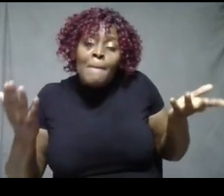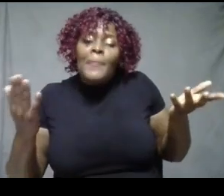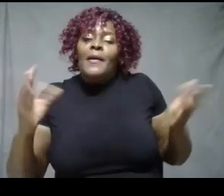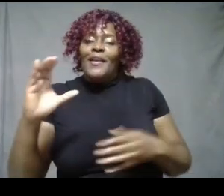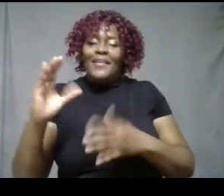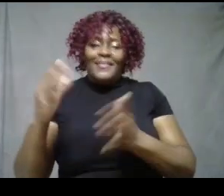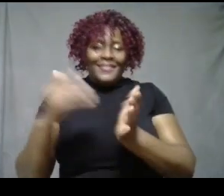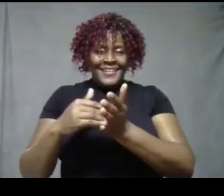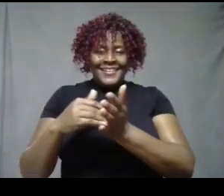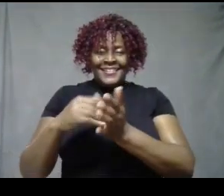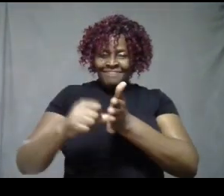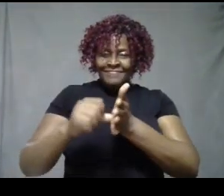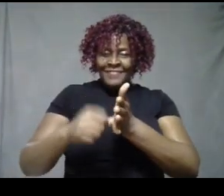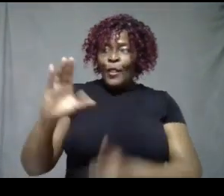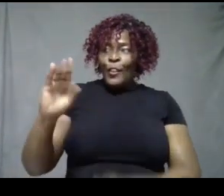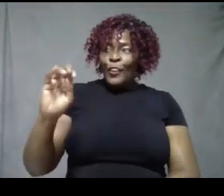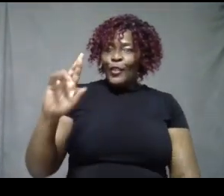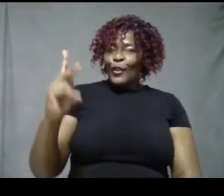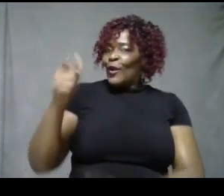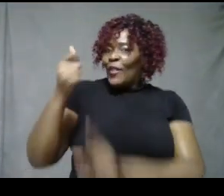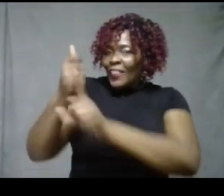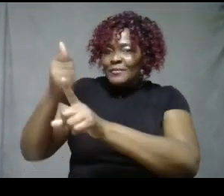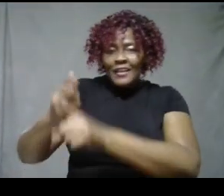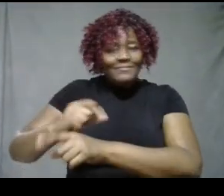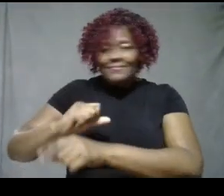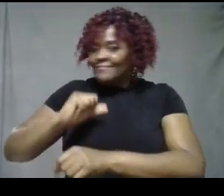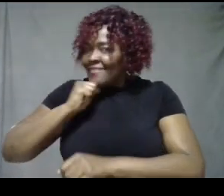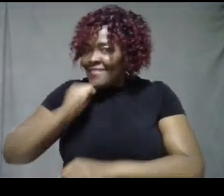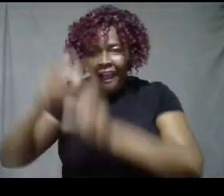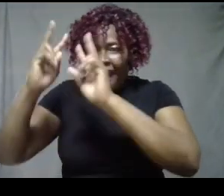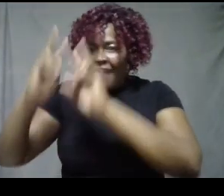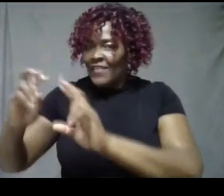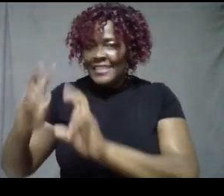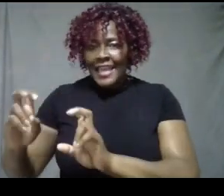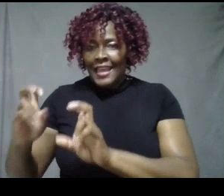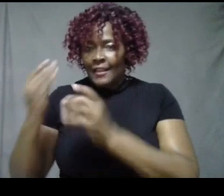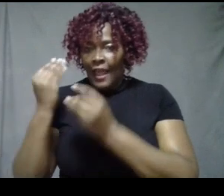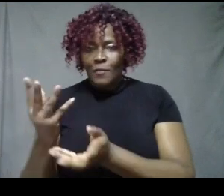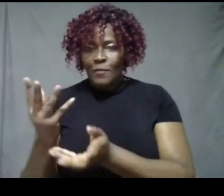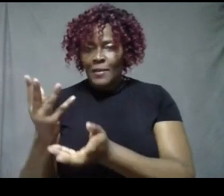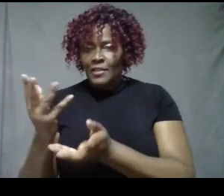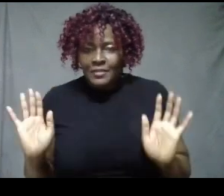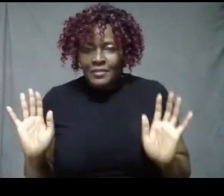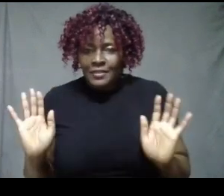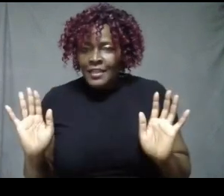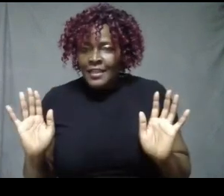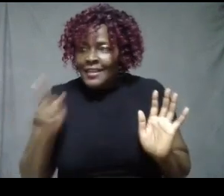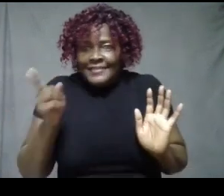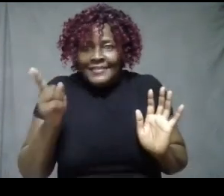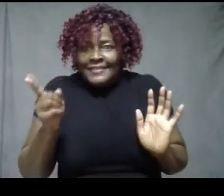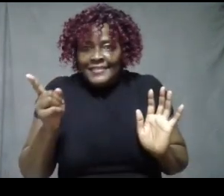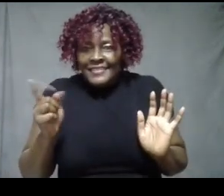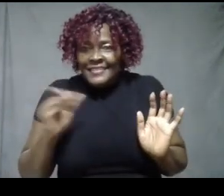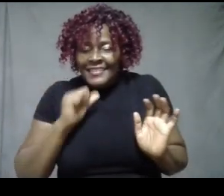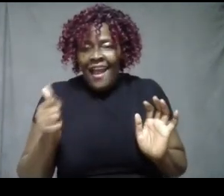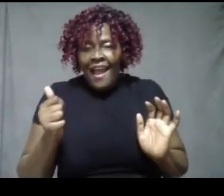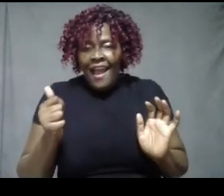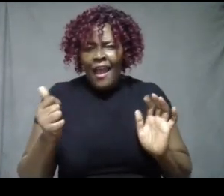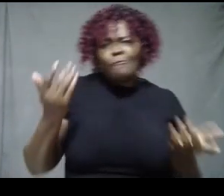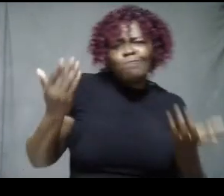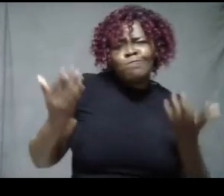clerk doesn't do an investigation of information. They're not, she would not be able to weigh and